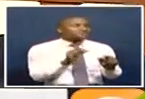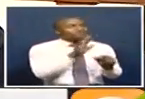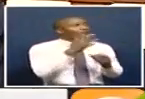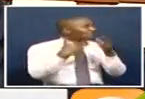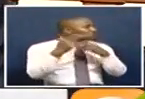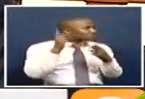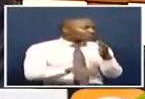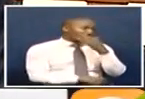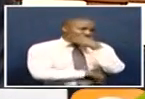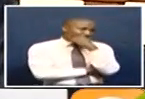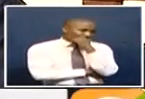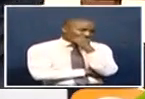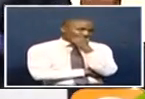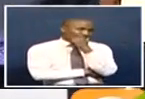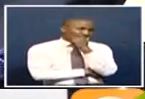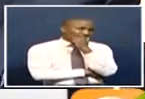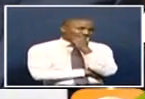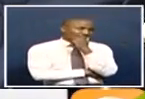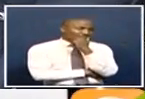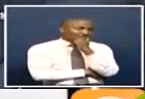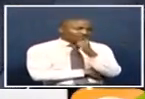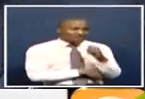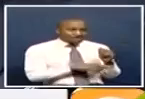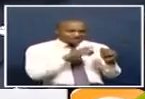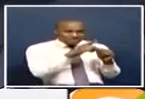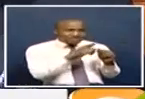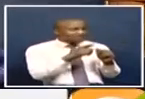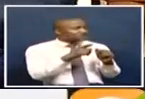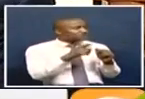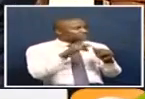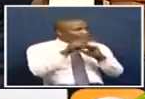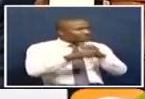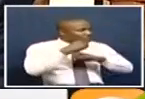history? Was she a headmaster of a primary school? No.